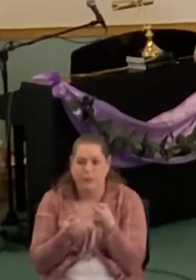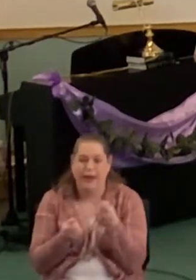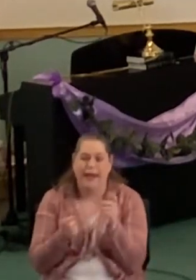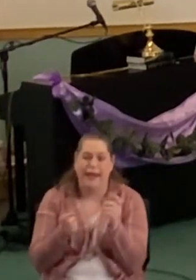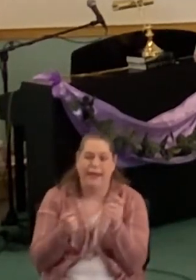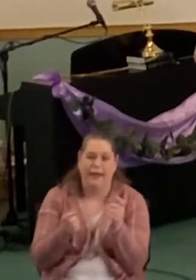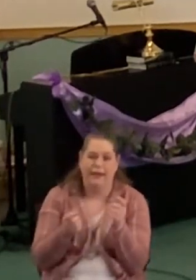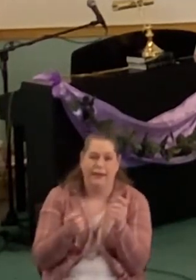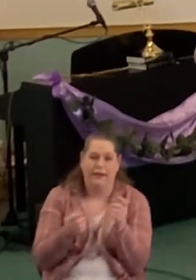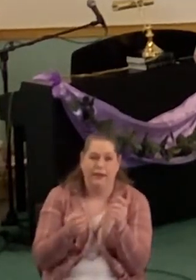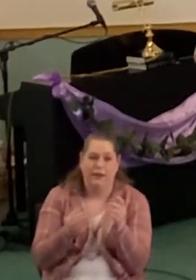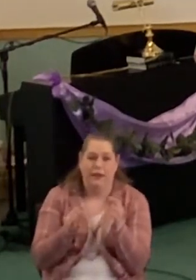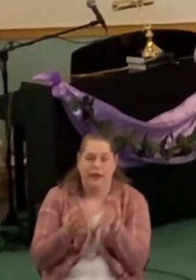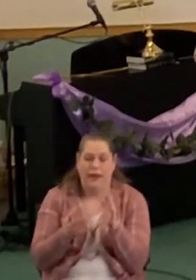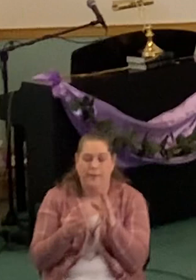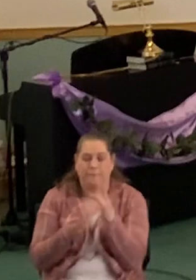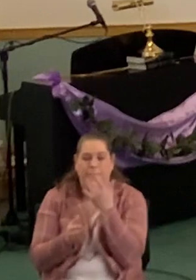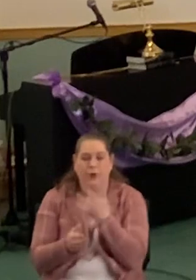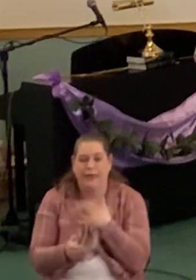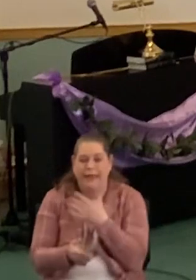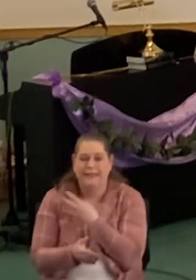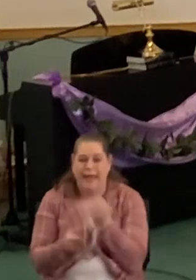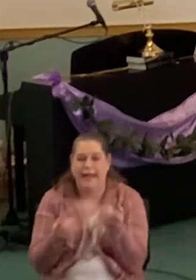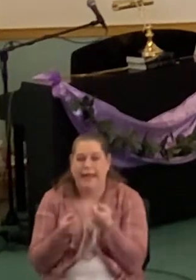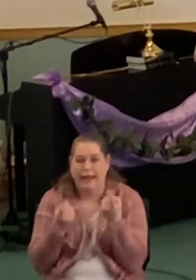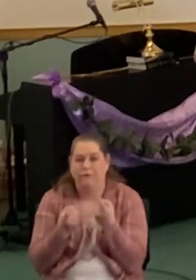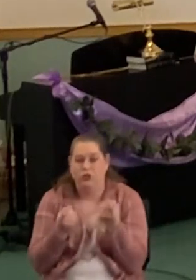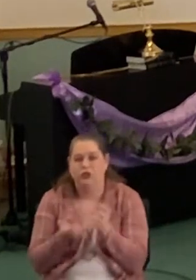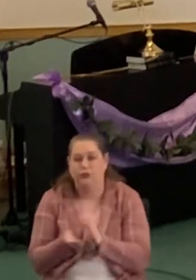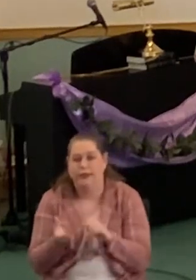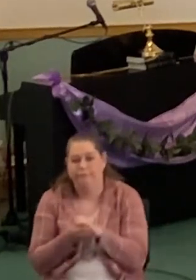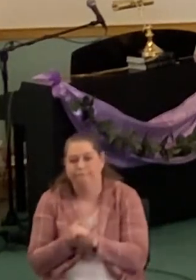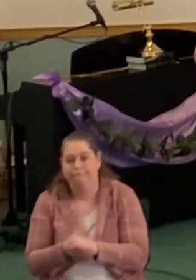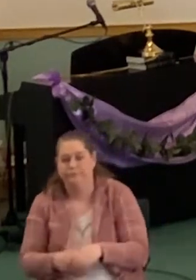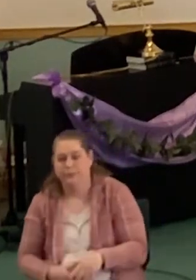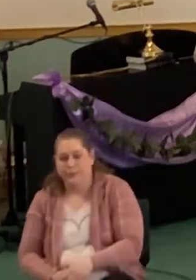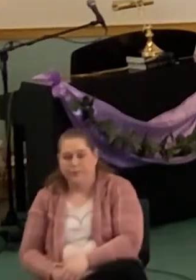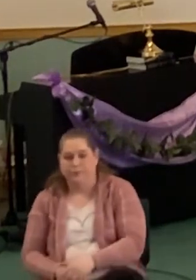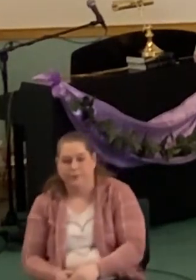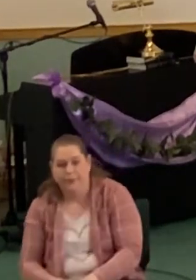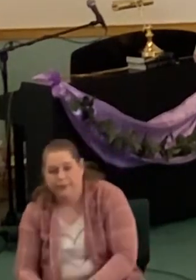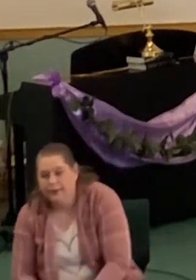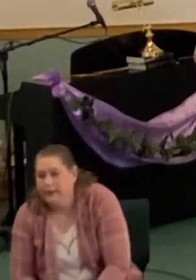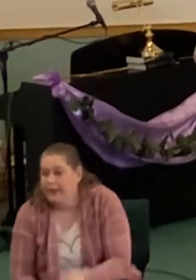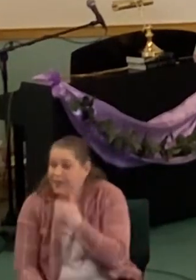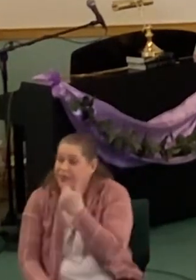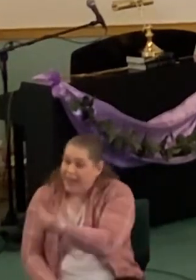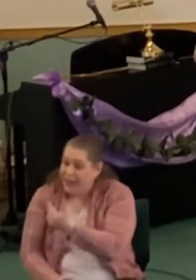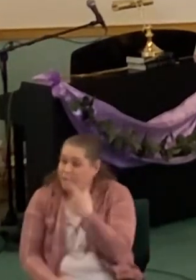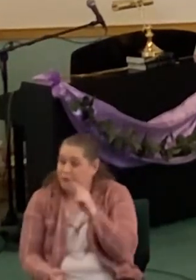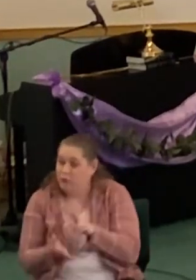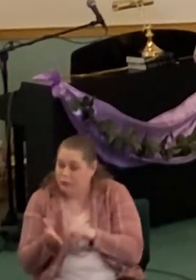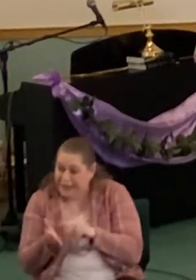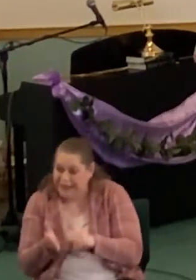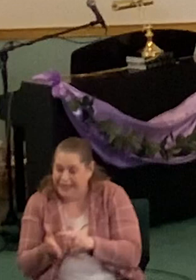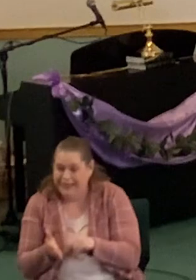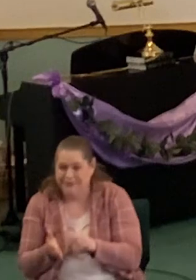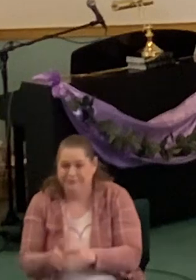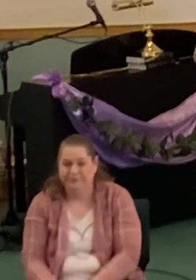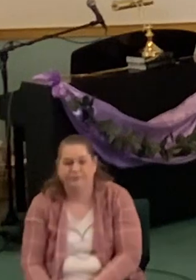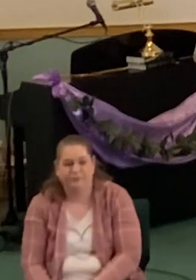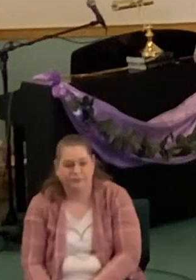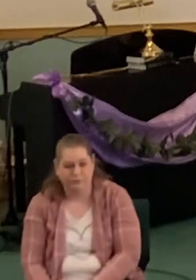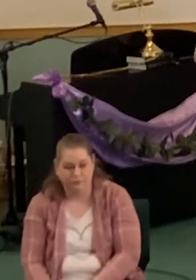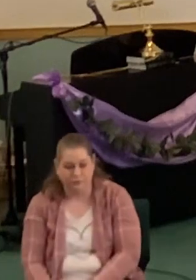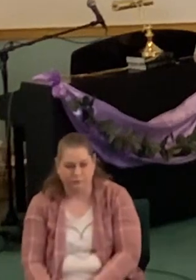few minutes for that. So, well, we're in the book of Habakkuk. Thanks for reading, Jen, for us.